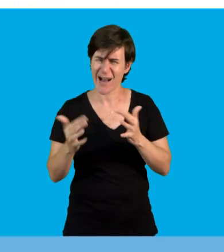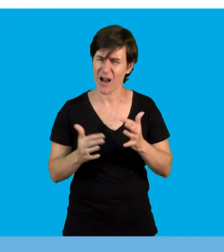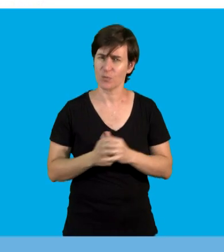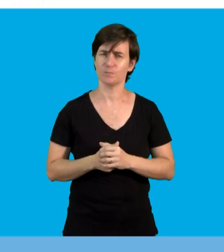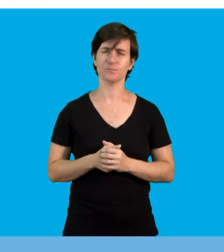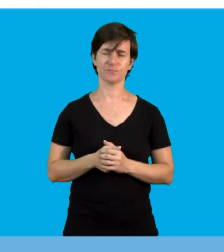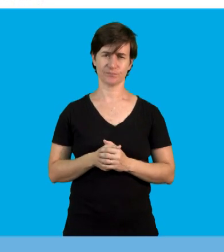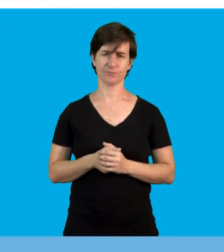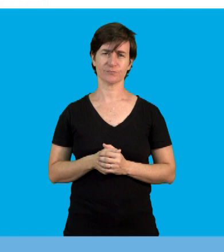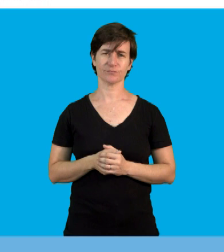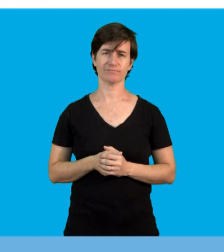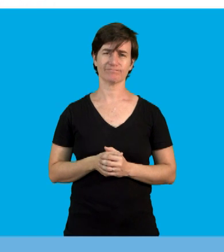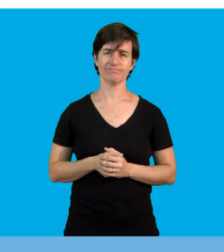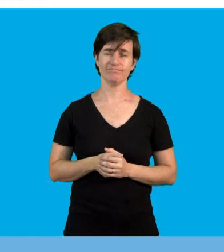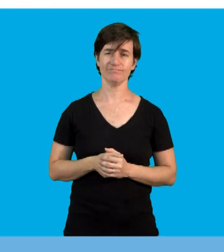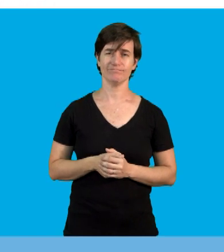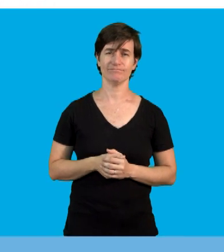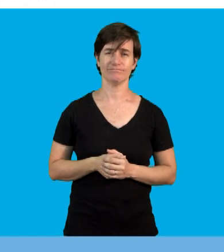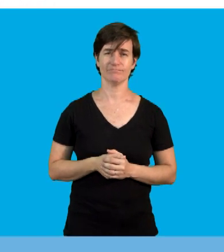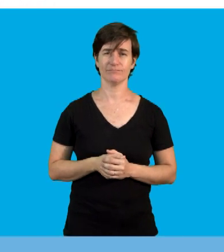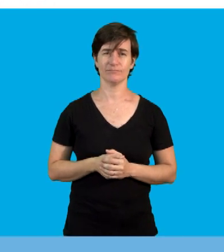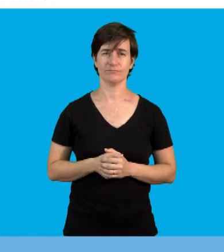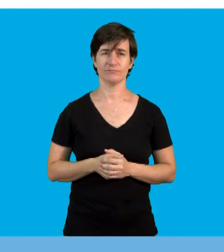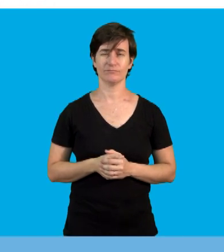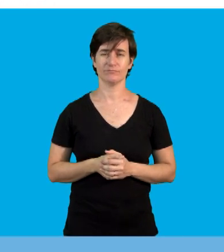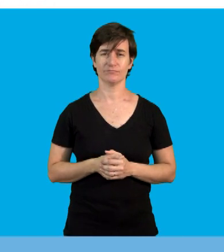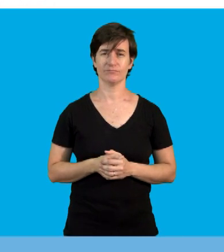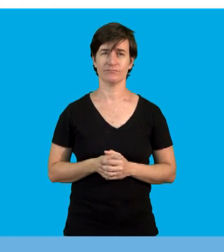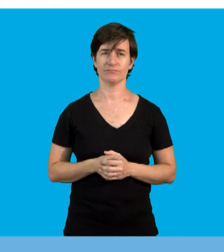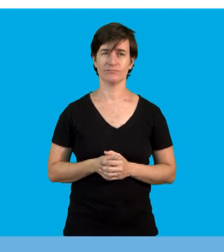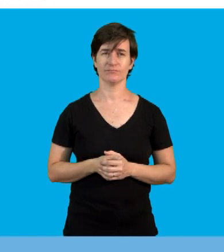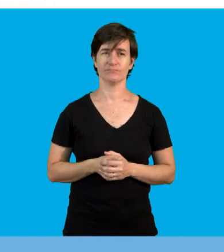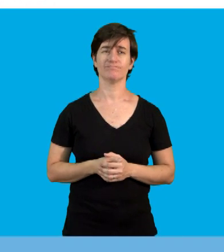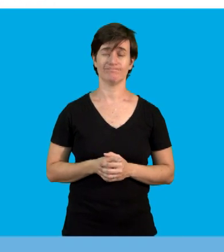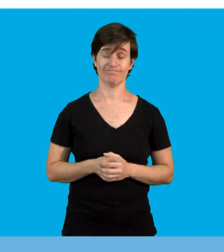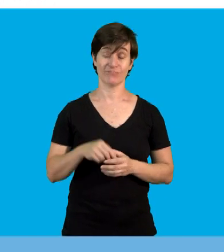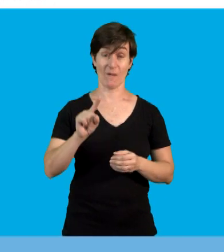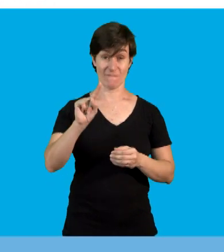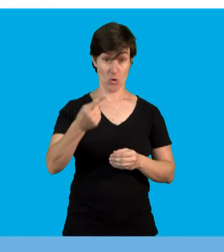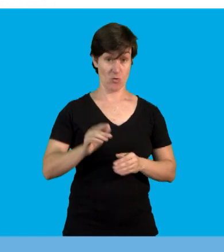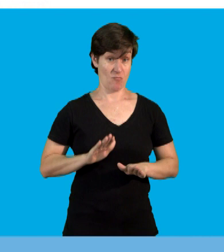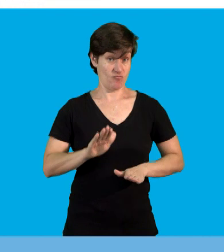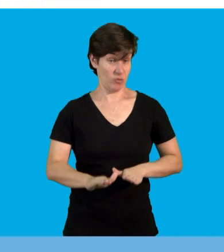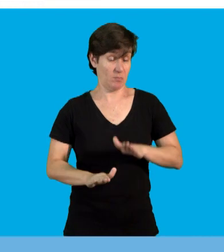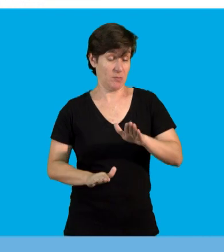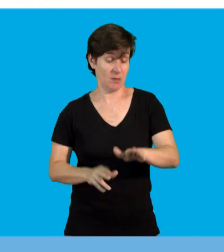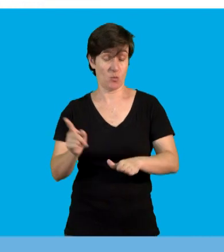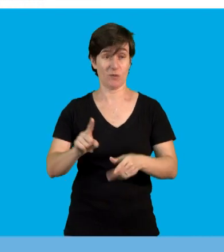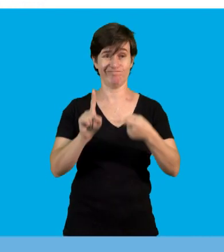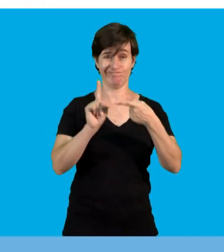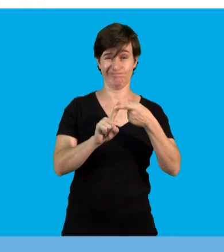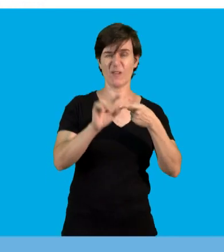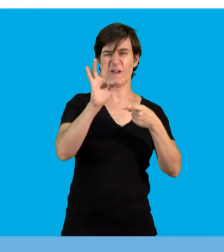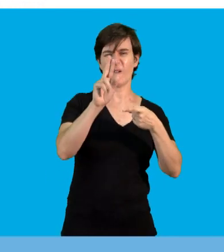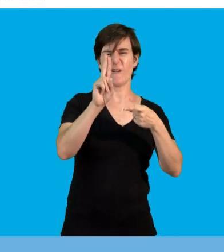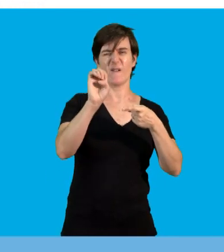this power station function? The functioning of a power station is based on the following procedures. That number one,